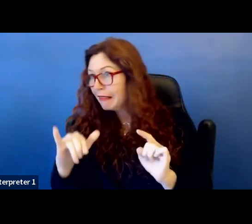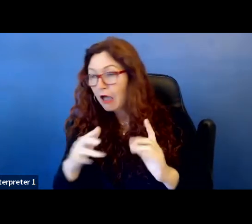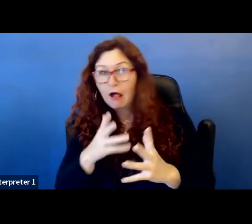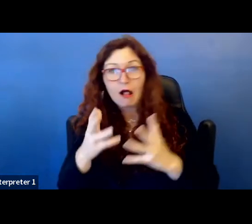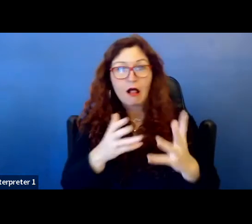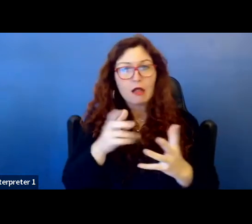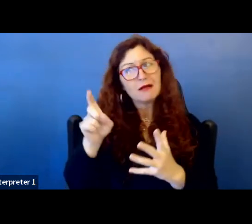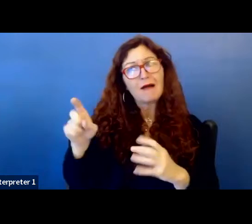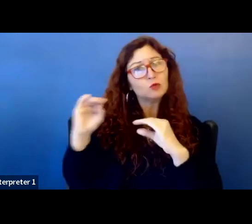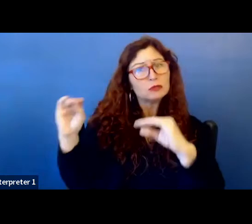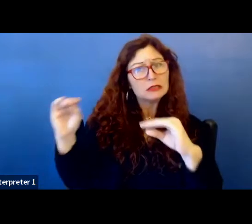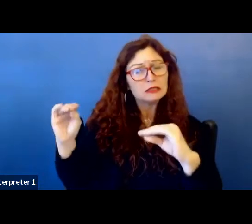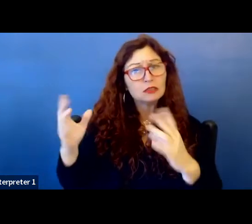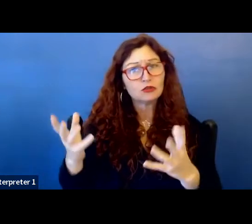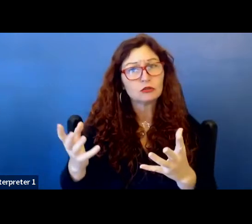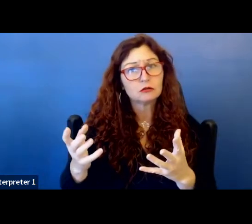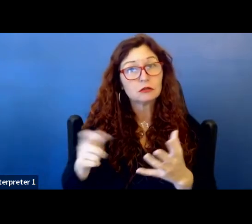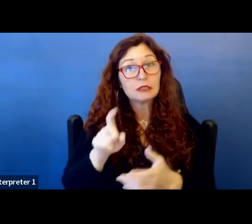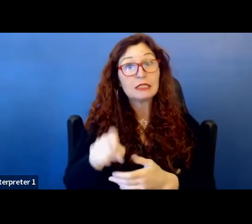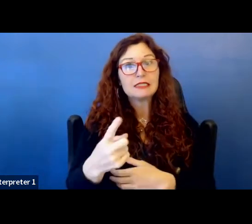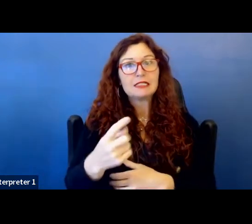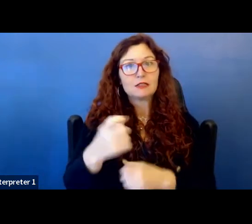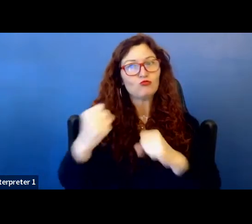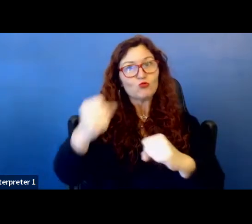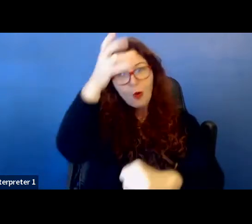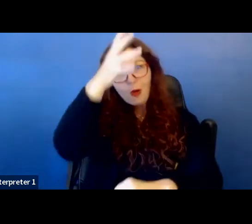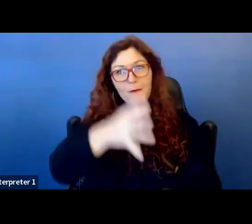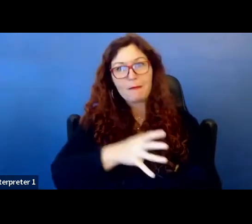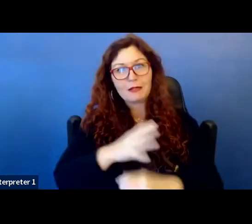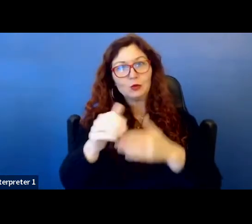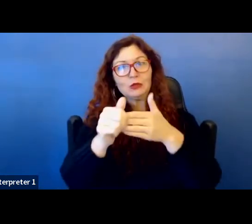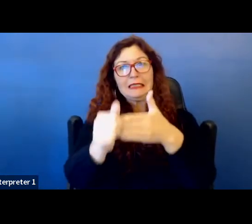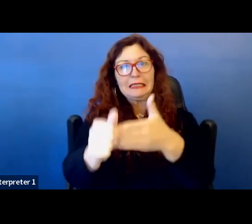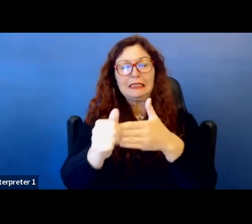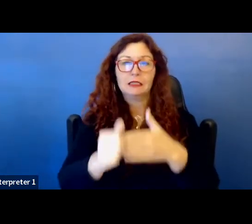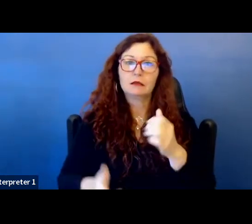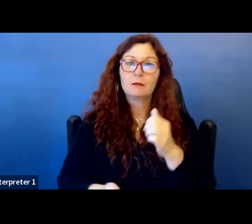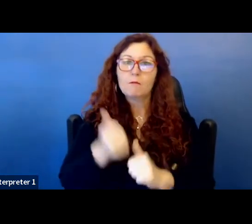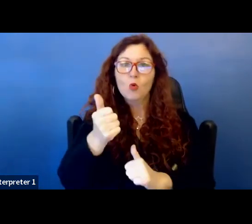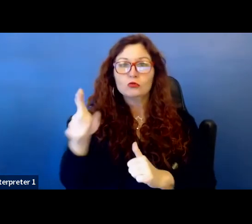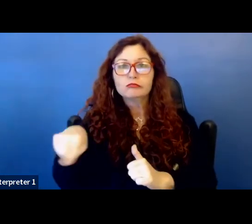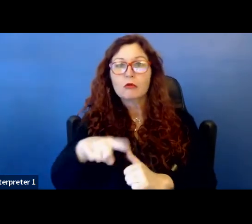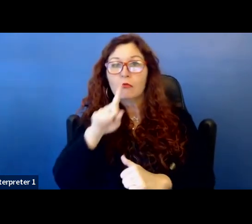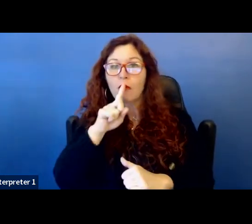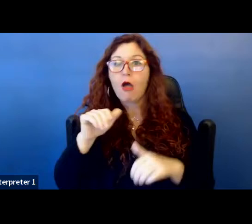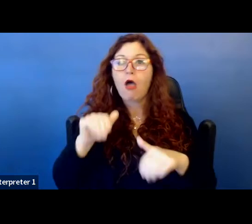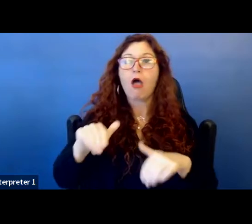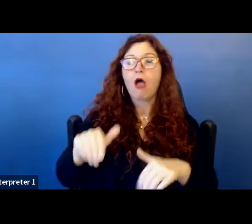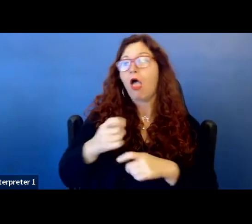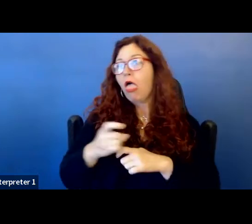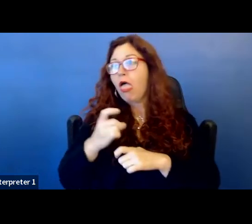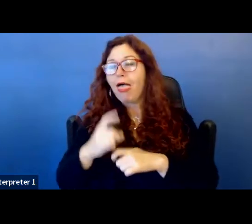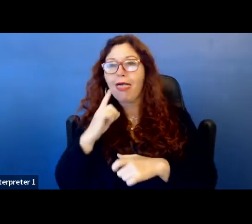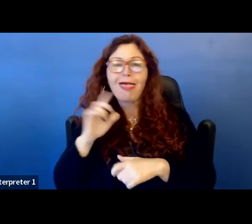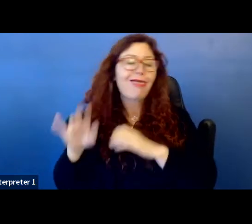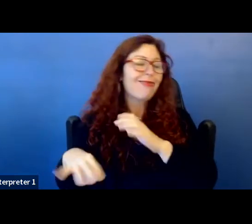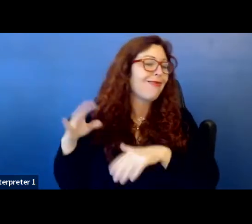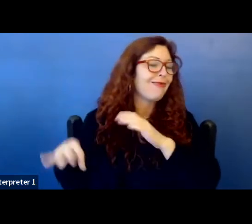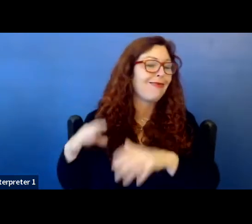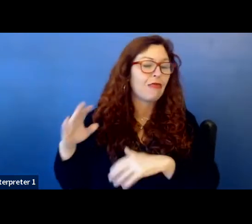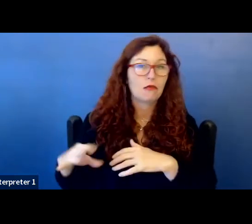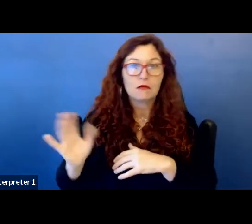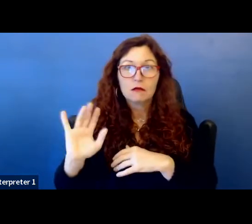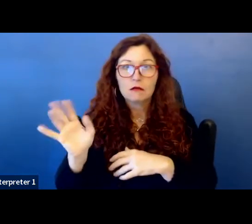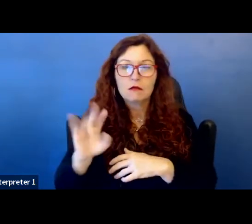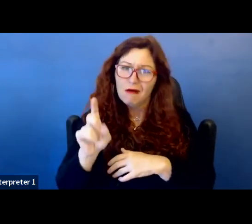step out in the field and say this is wrong be that one guy to step out and say help this sister be that one guy to to when something's going down in the